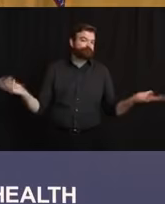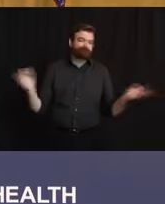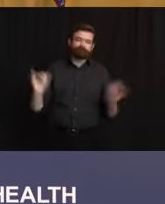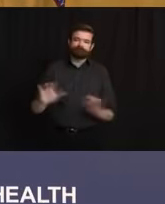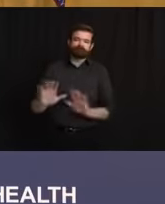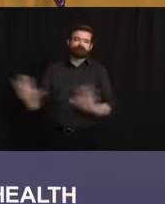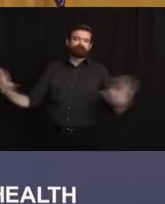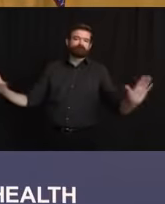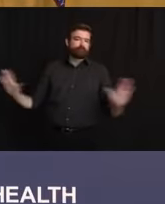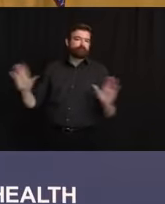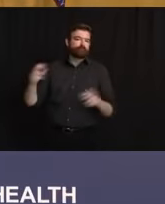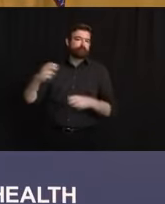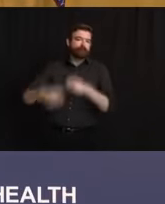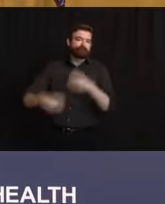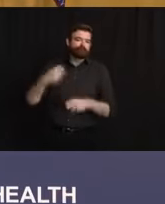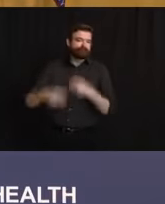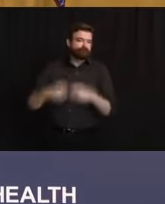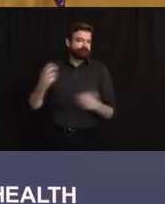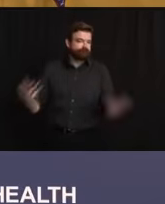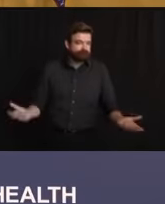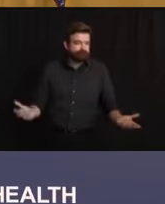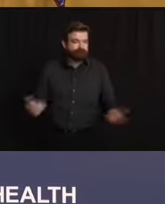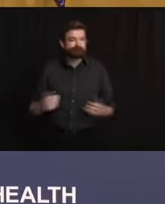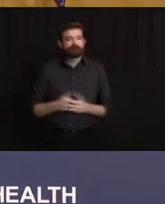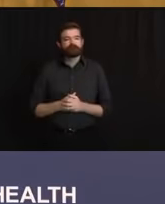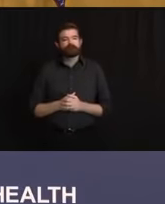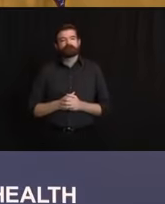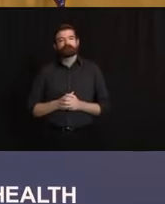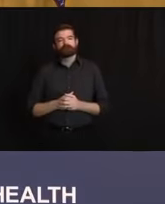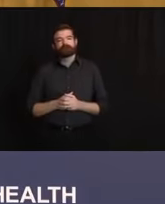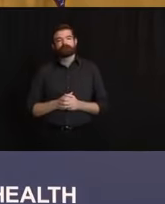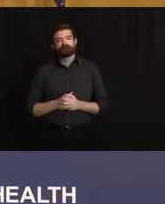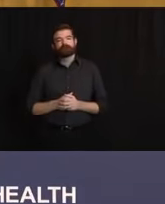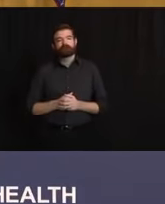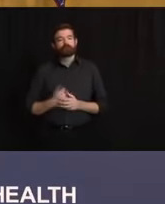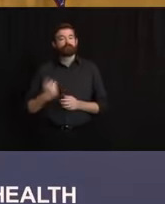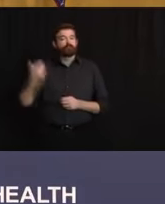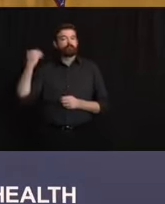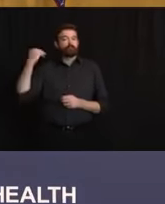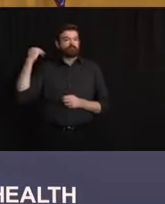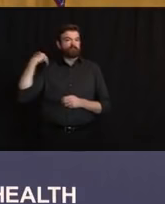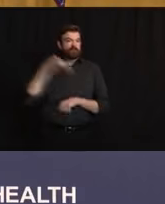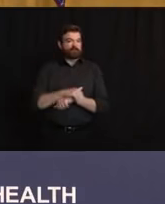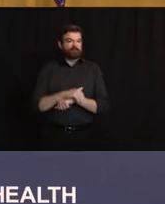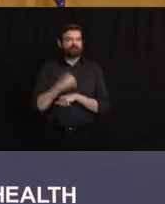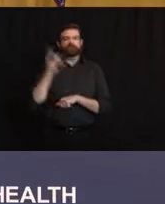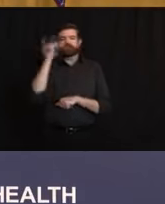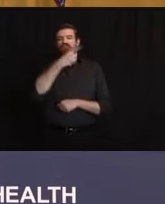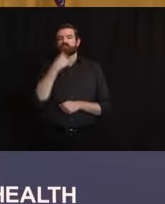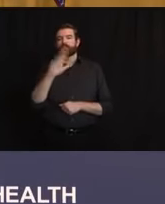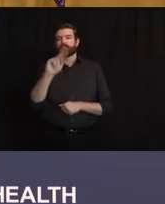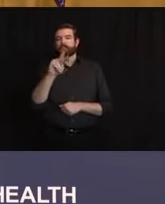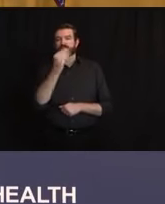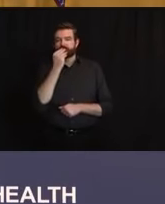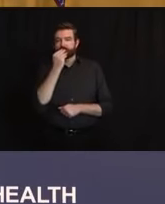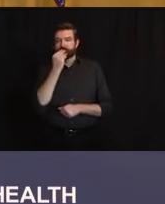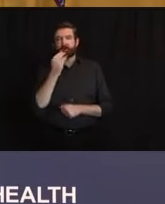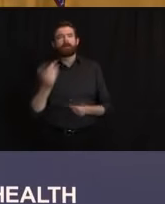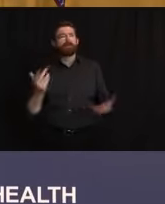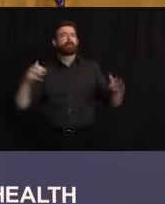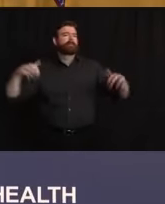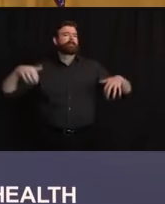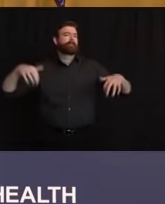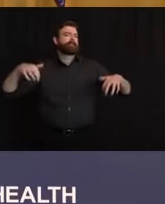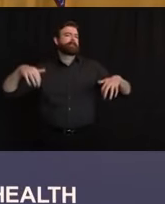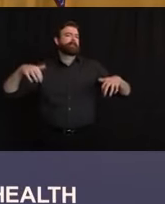was under probably a 3 or 4 foot overhang, but if it had been a real rainstorm, I'm not sure that would have worked.